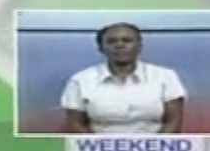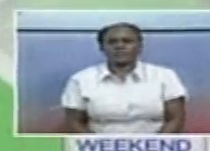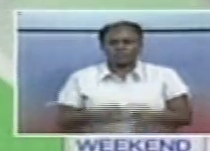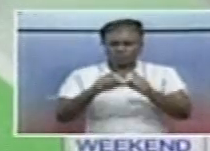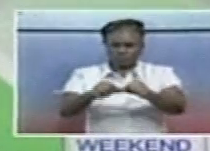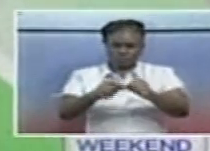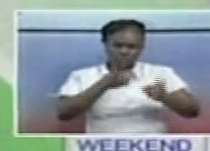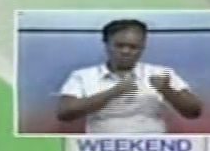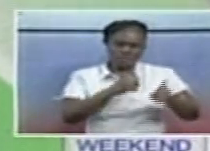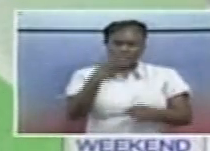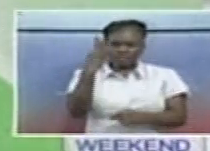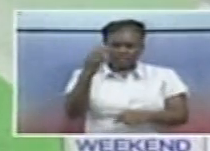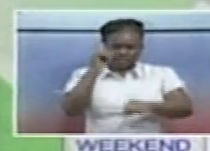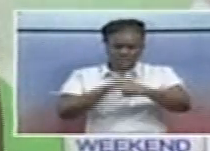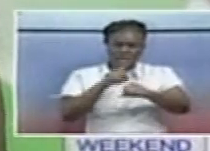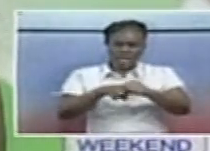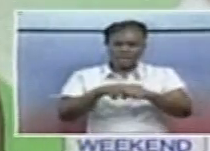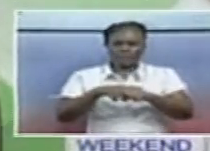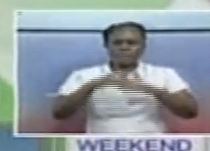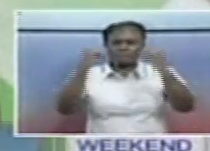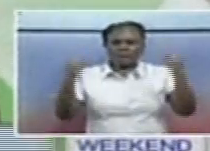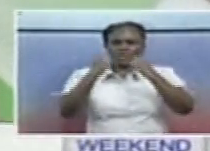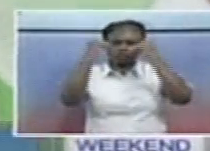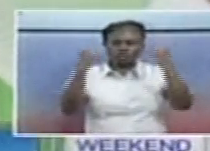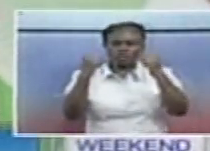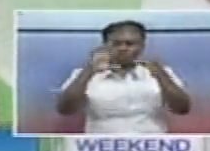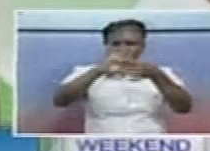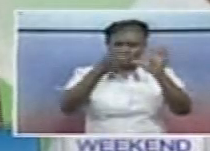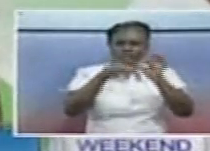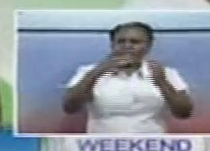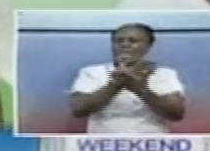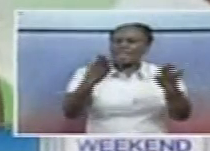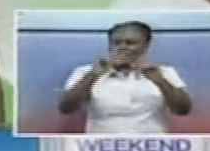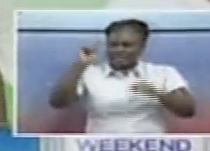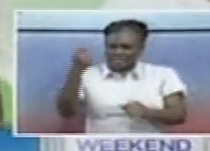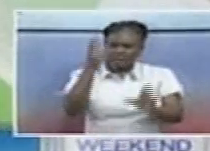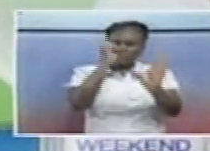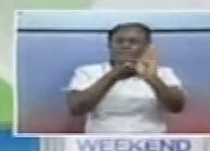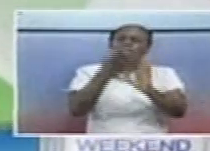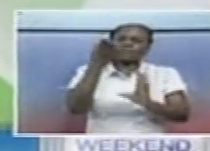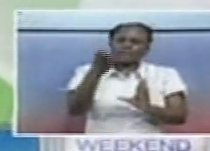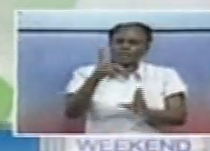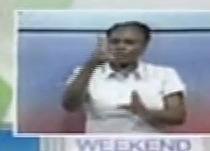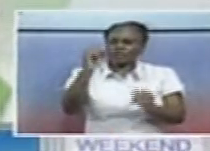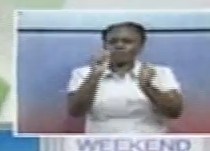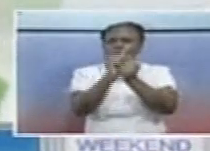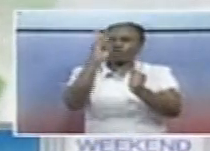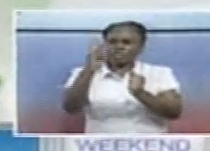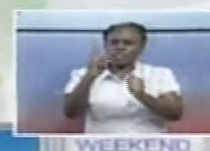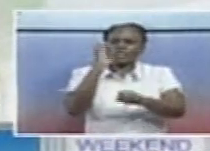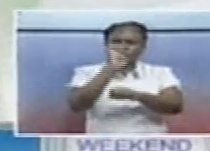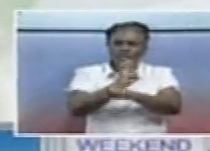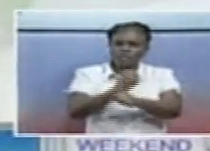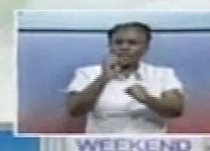And keeping it athletics, three-time London Marathon champion Martin Lell says any of the Kenyan participants to the 2014 edition